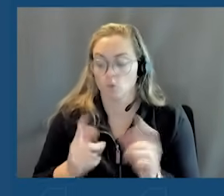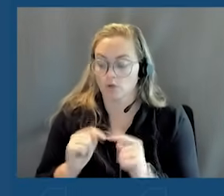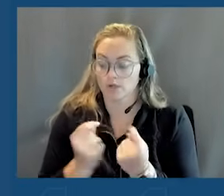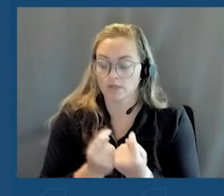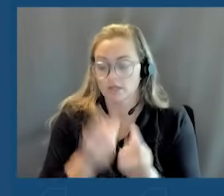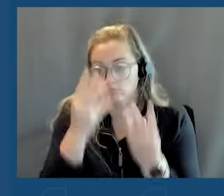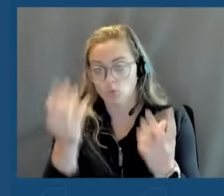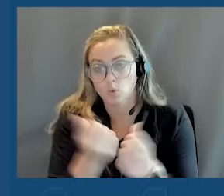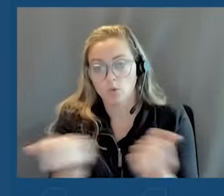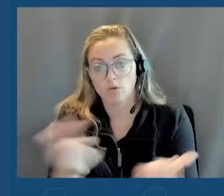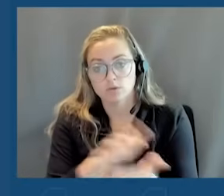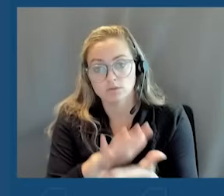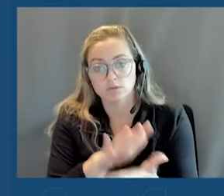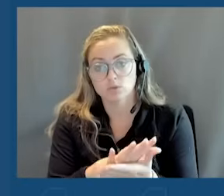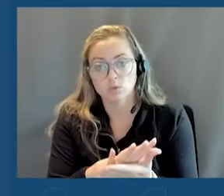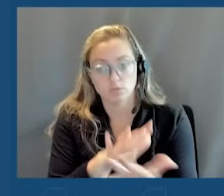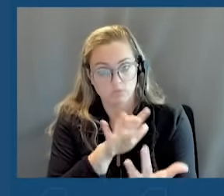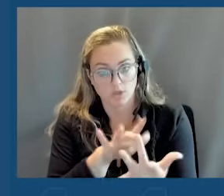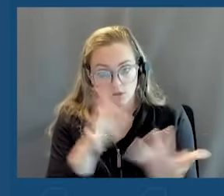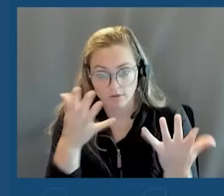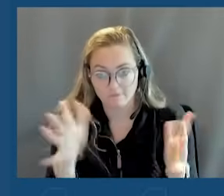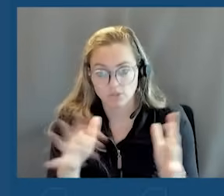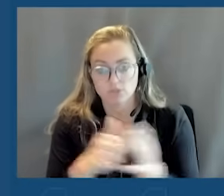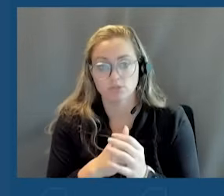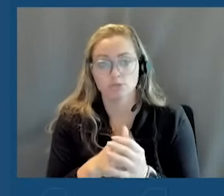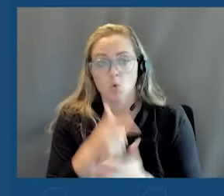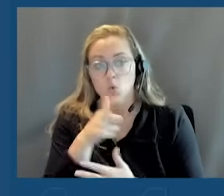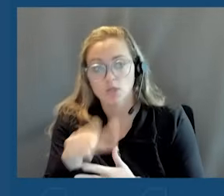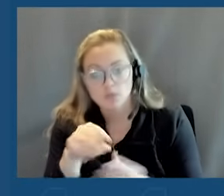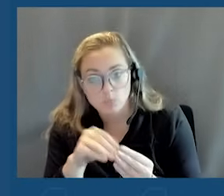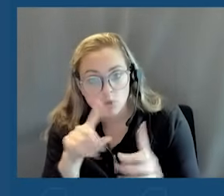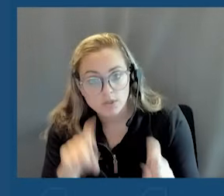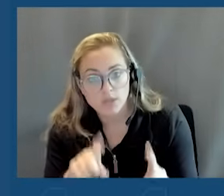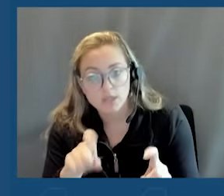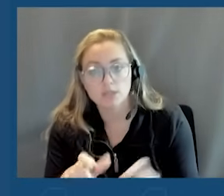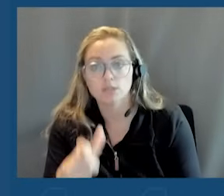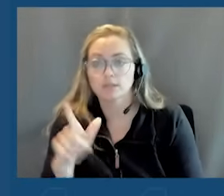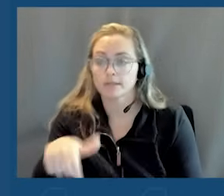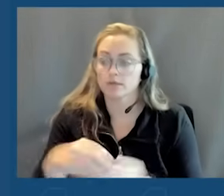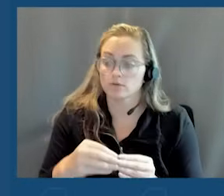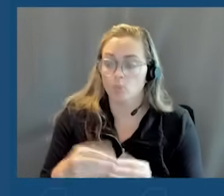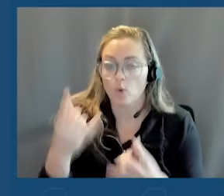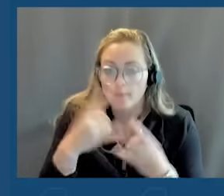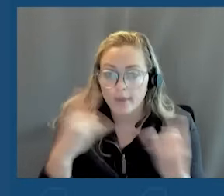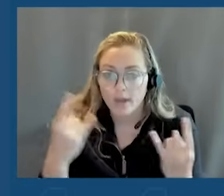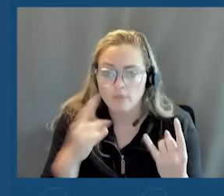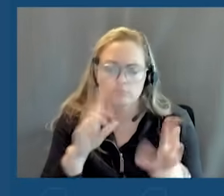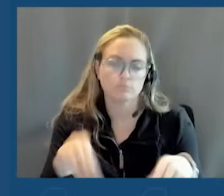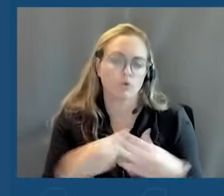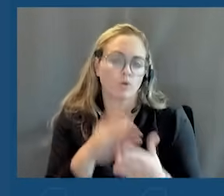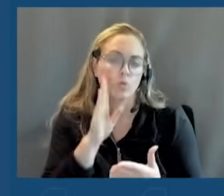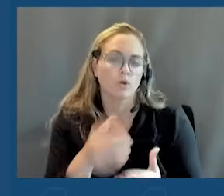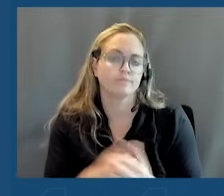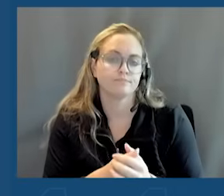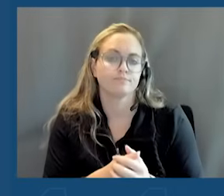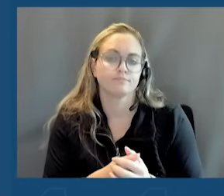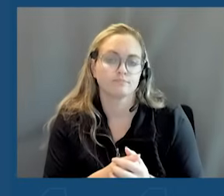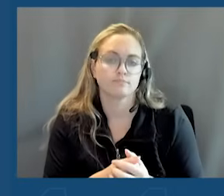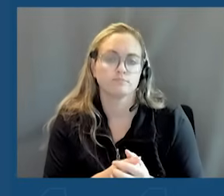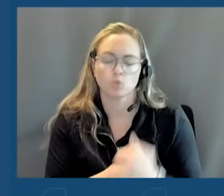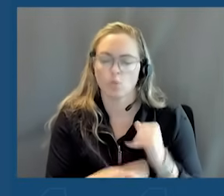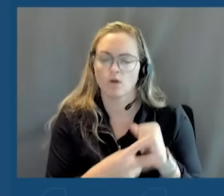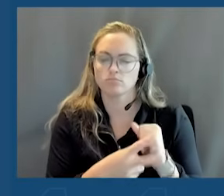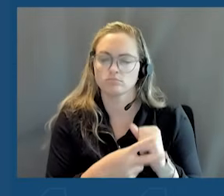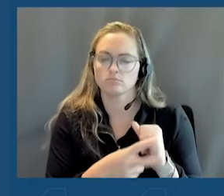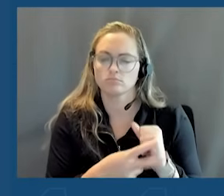all the schools are contacted, who needs more tests, who needs more masks, and we'll provide it. So let's get them stocked up as